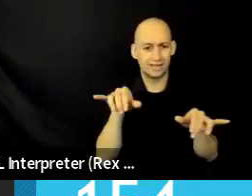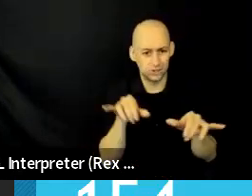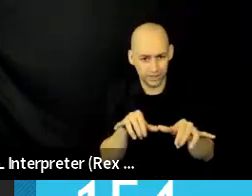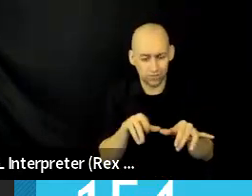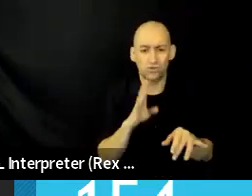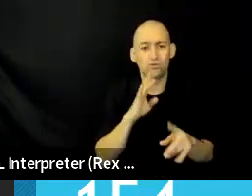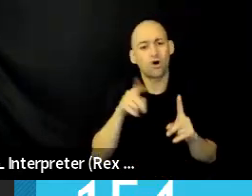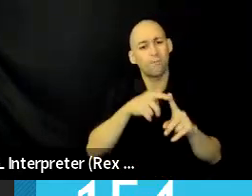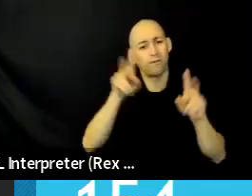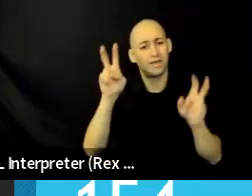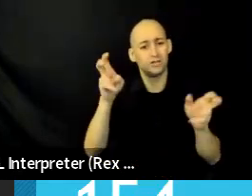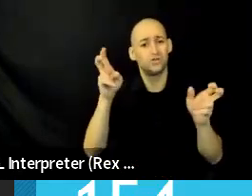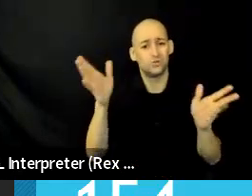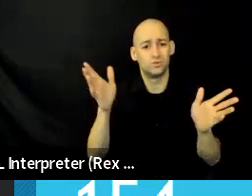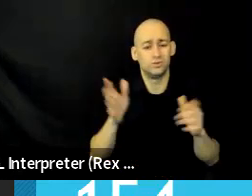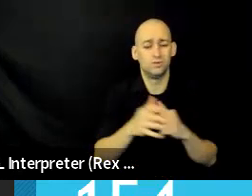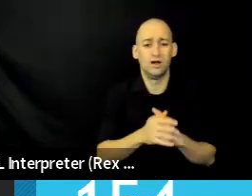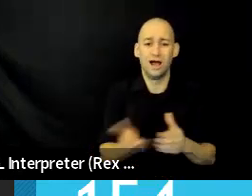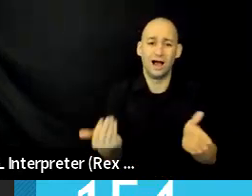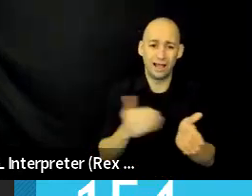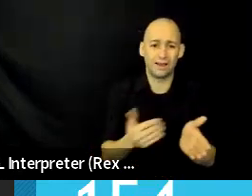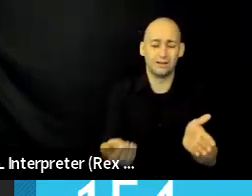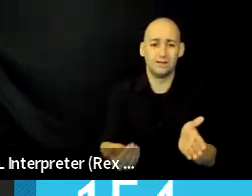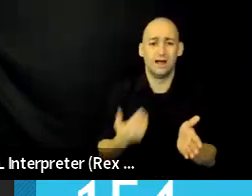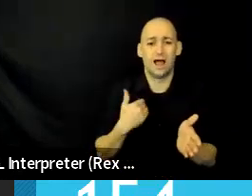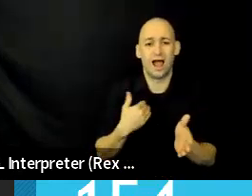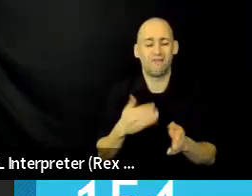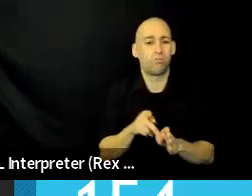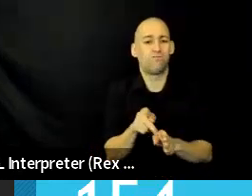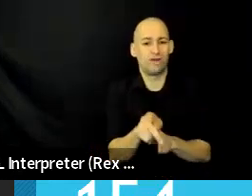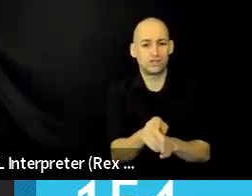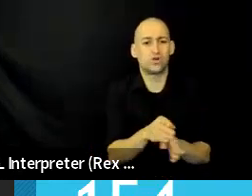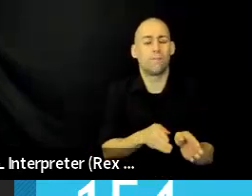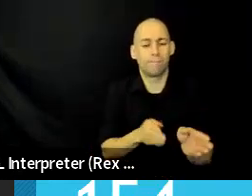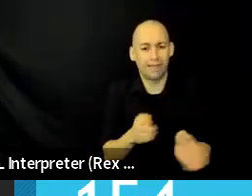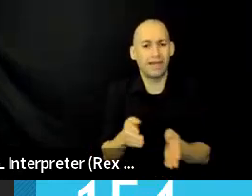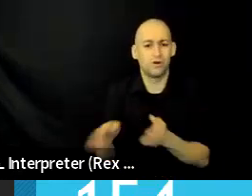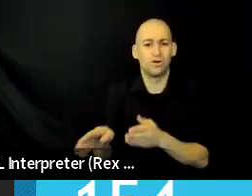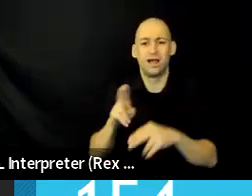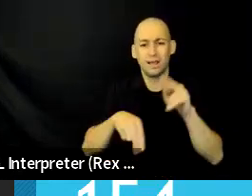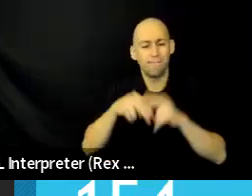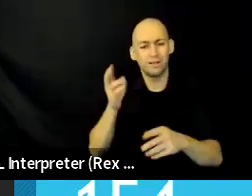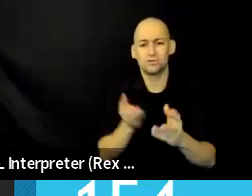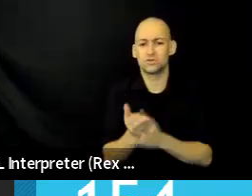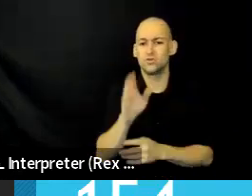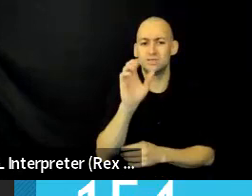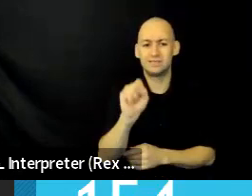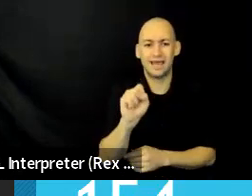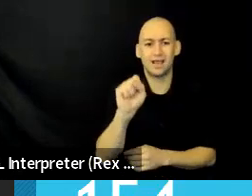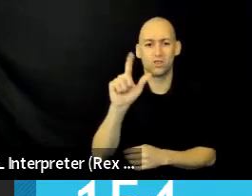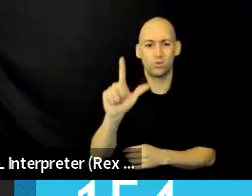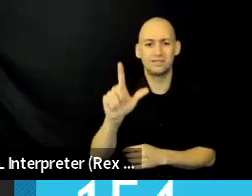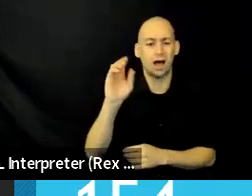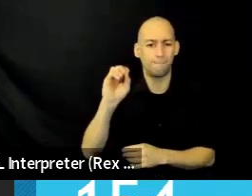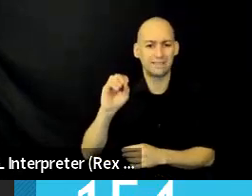these issues. Again, we have a professional planner who builds throughout San Luis Obispo County, where there